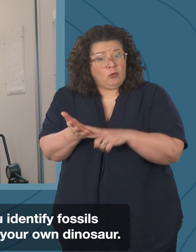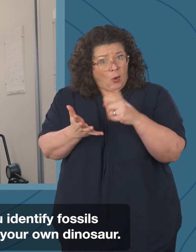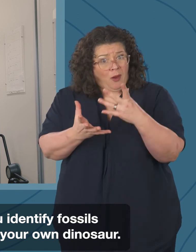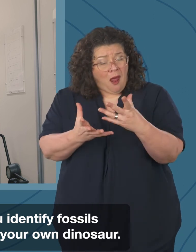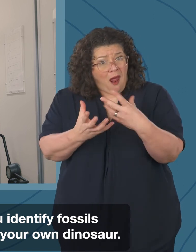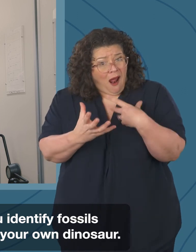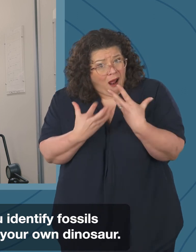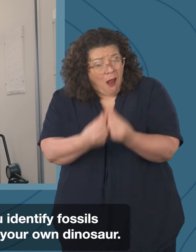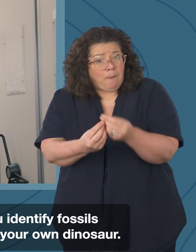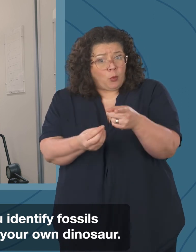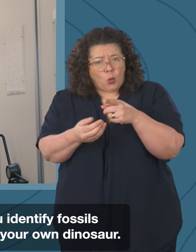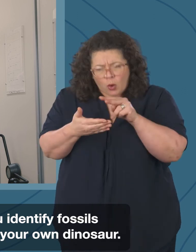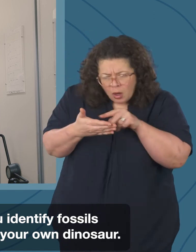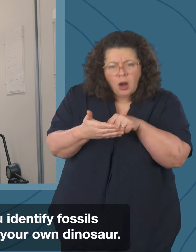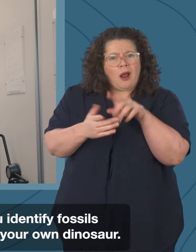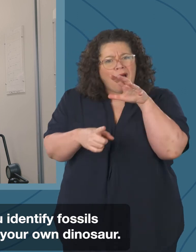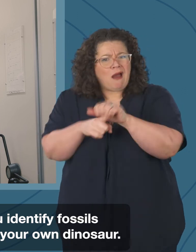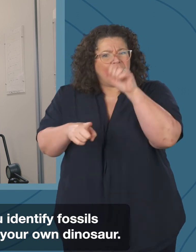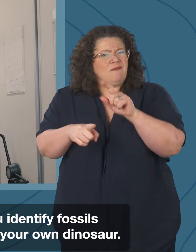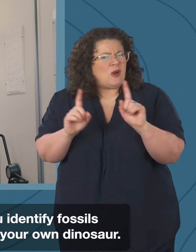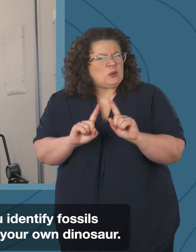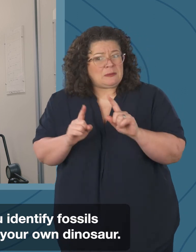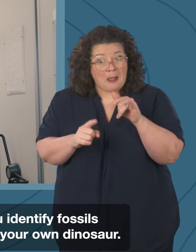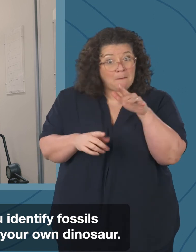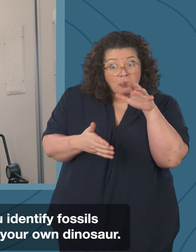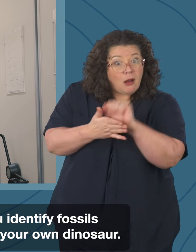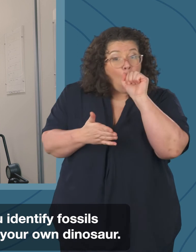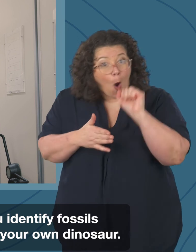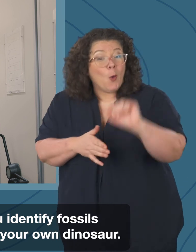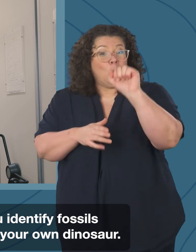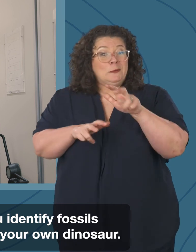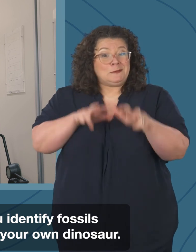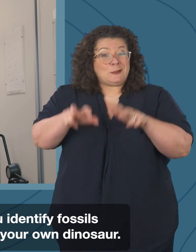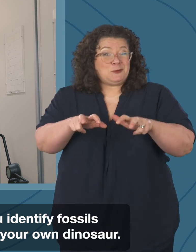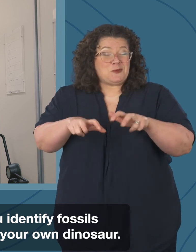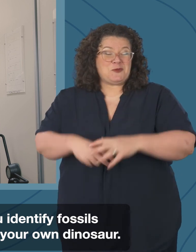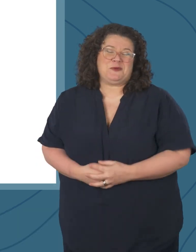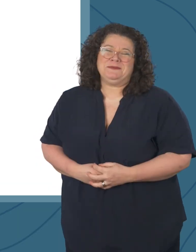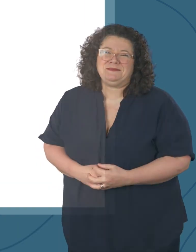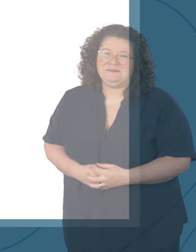you identify fossils that you find yourself, maybe even your own dinosaur.